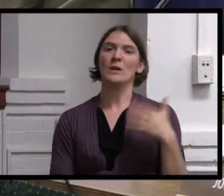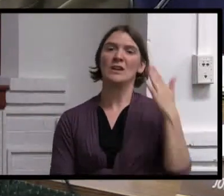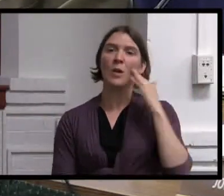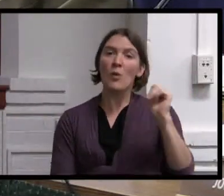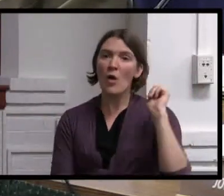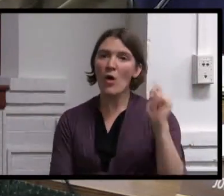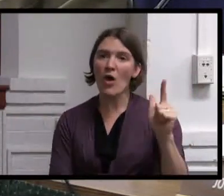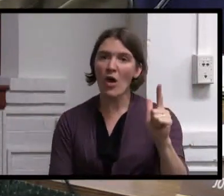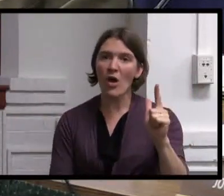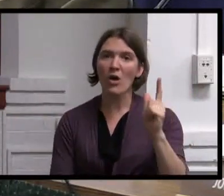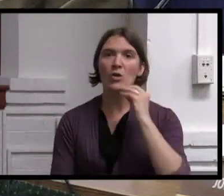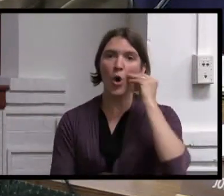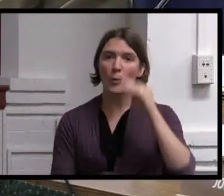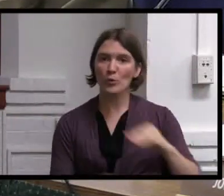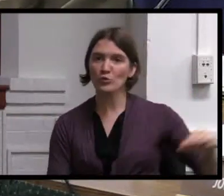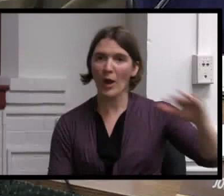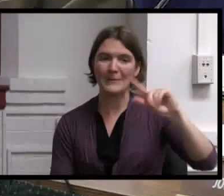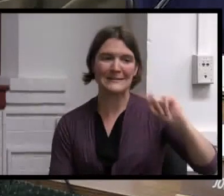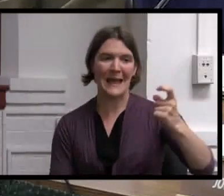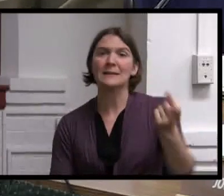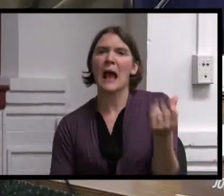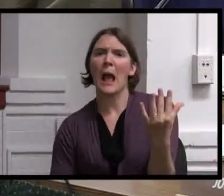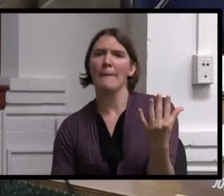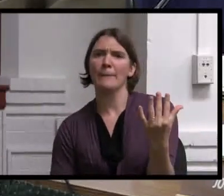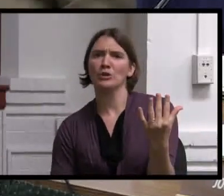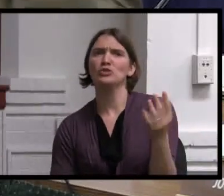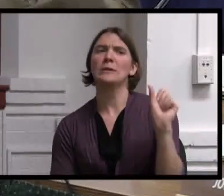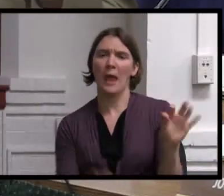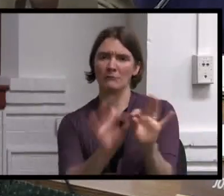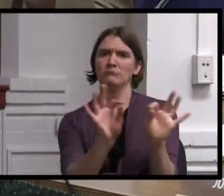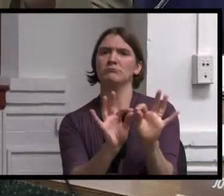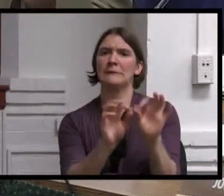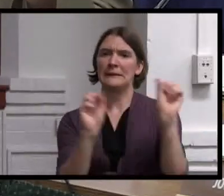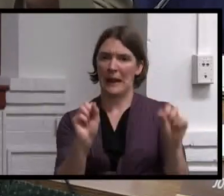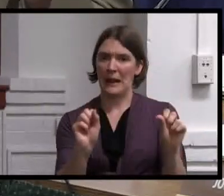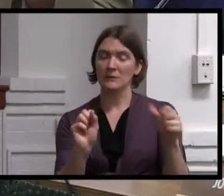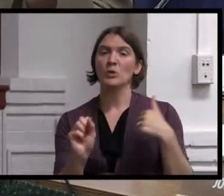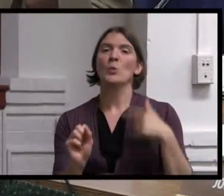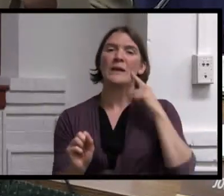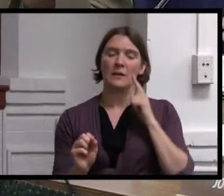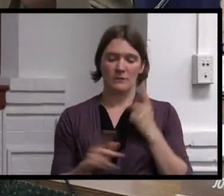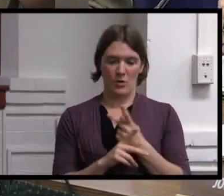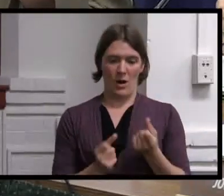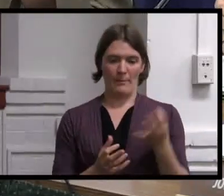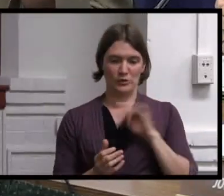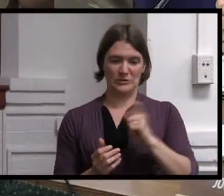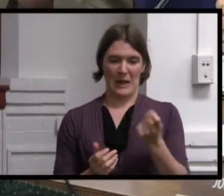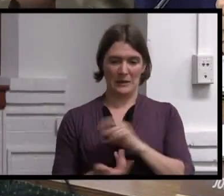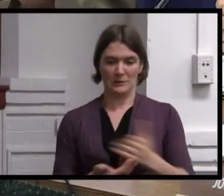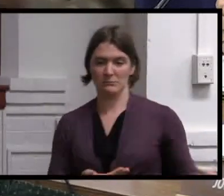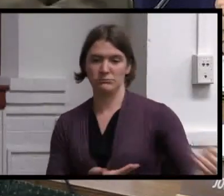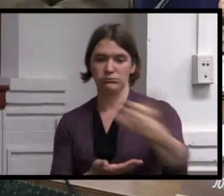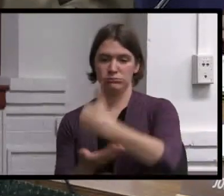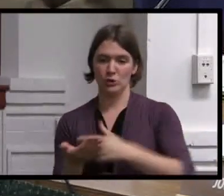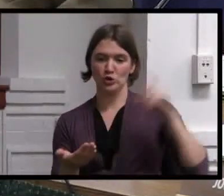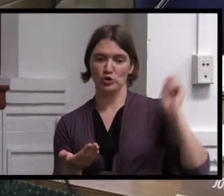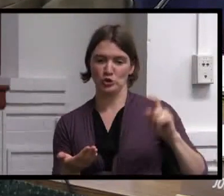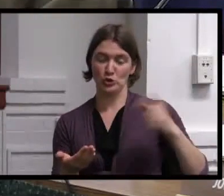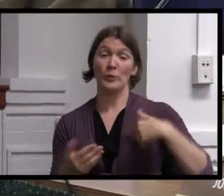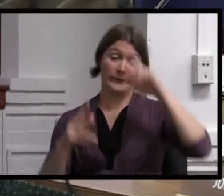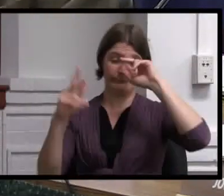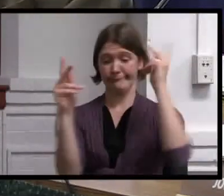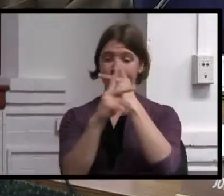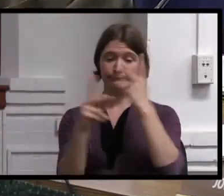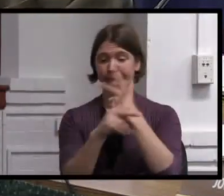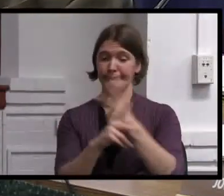of property in town, the taxable value of property, and we know how much we need to collect in taxes. And you do the math,